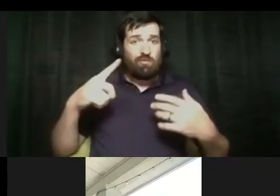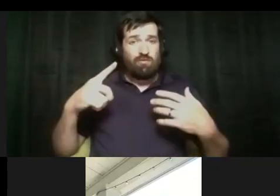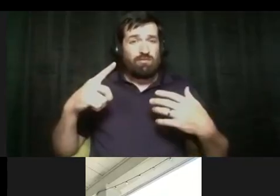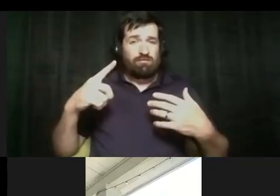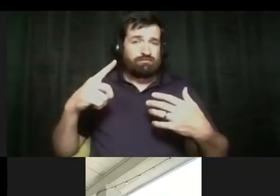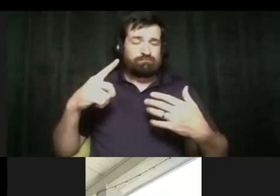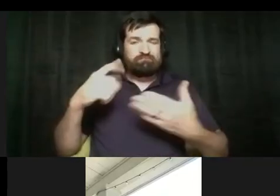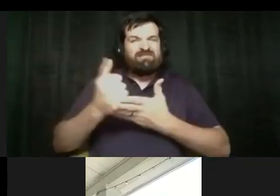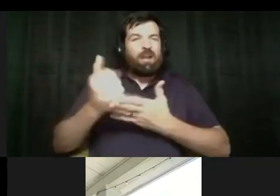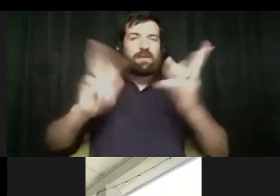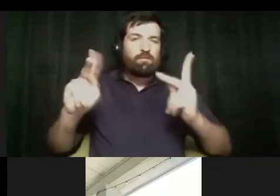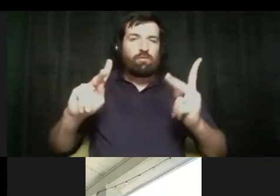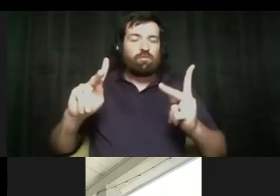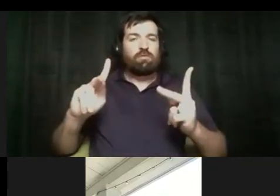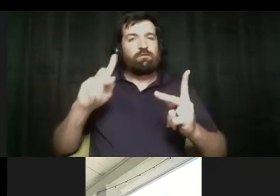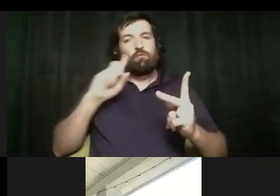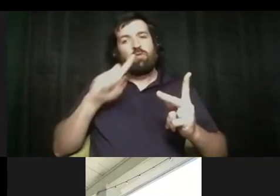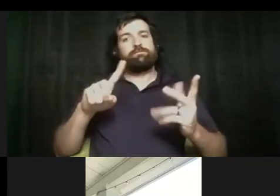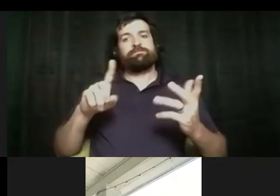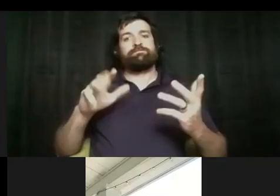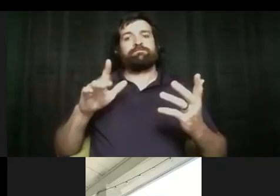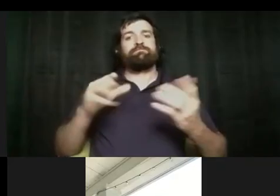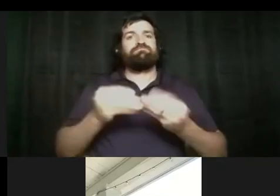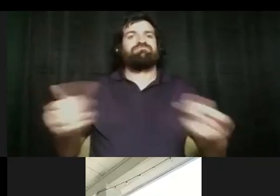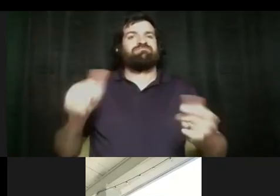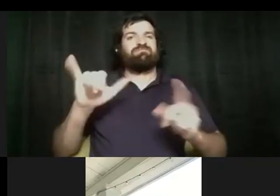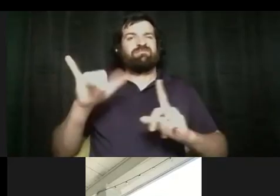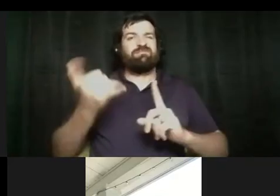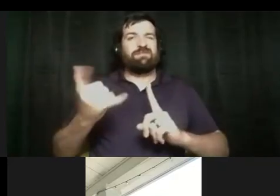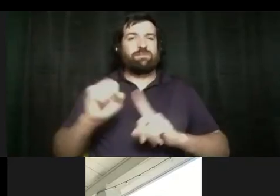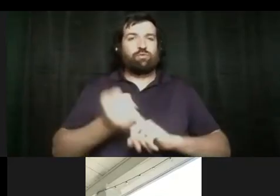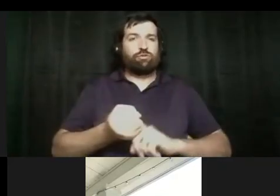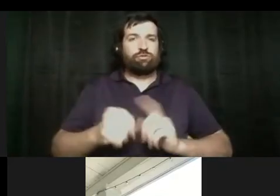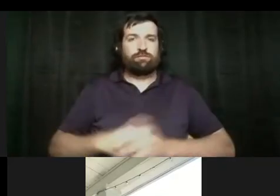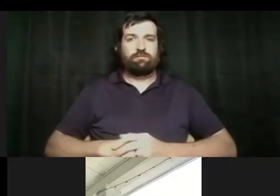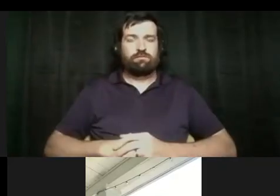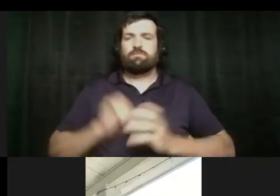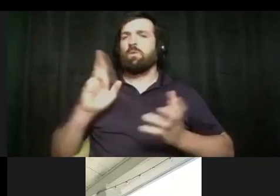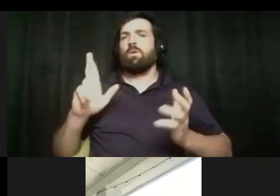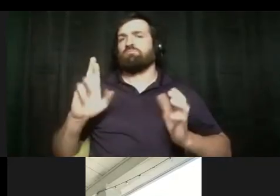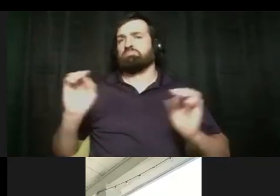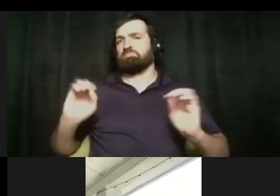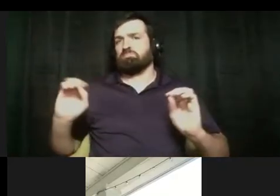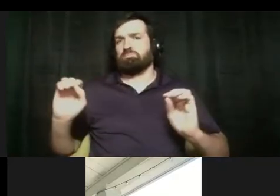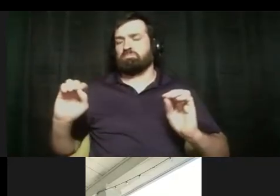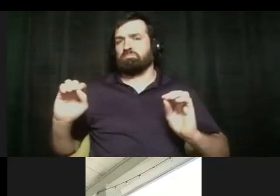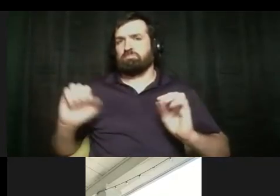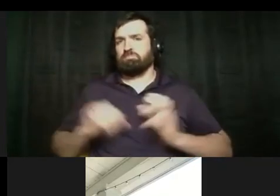for dealing with this situation? Mhm. Or no, all is about kind